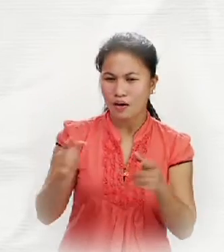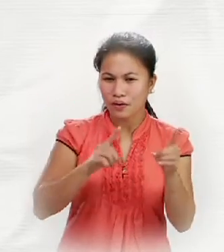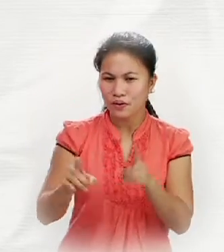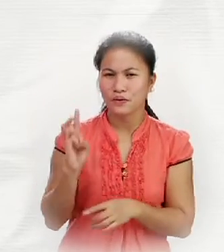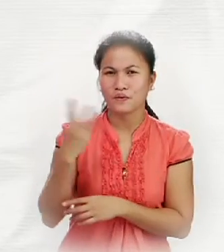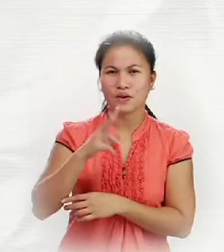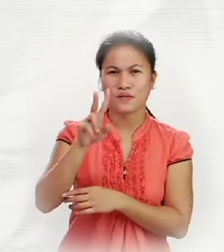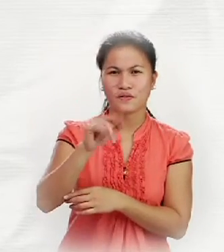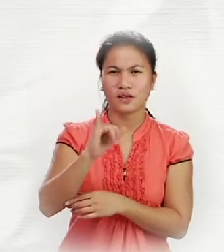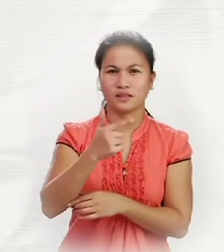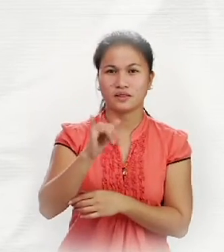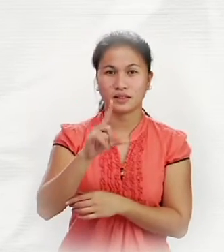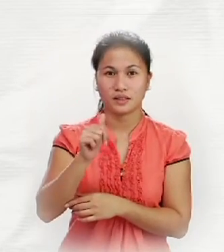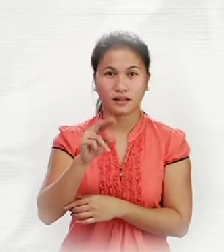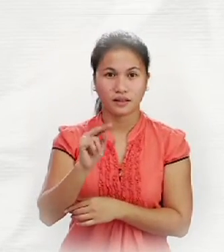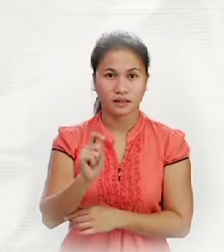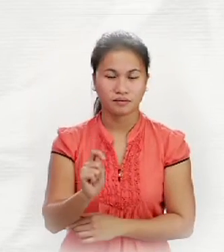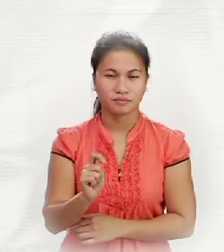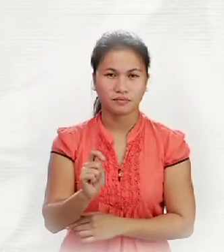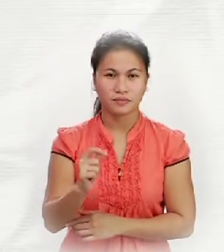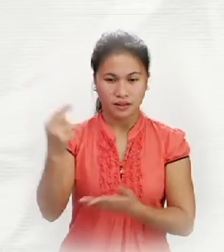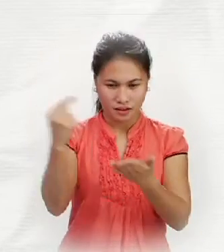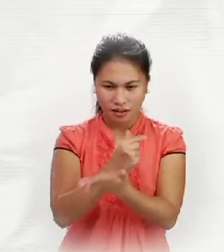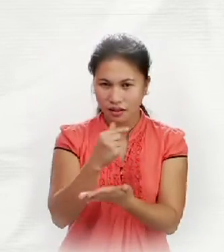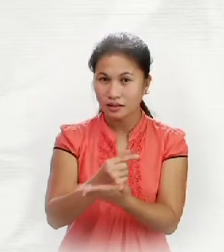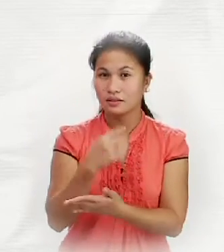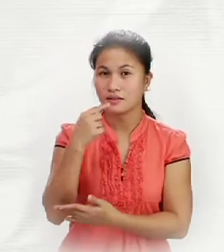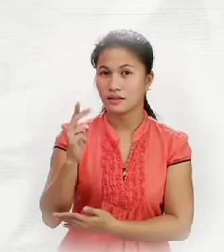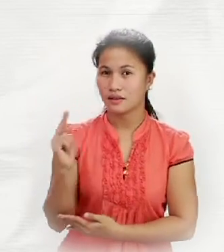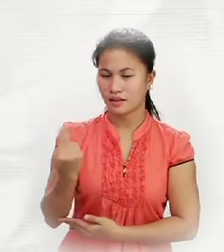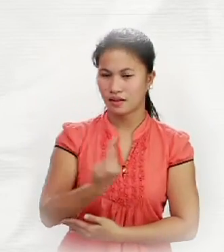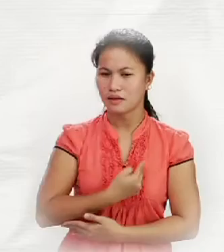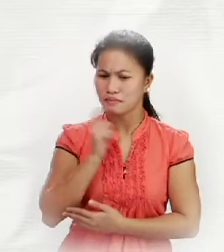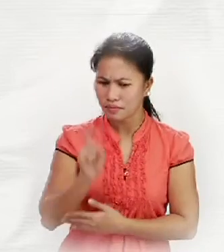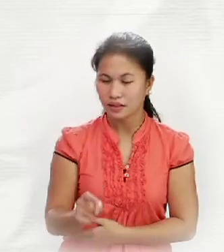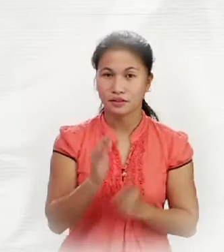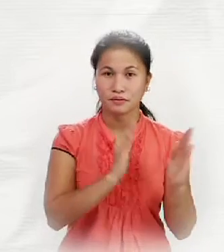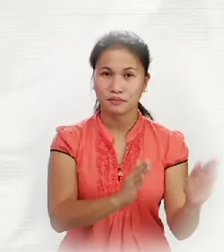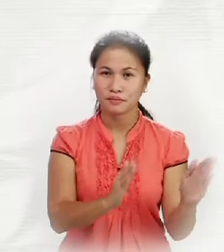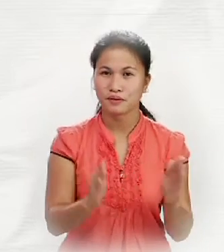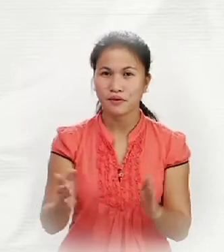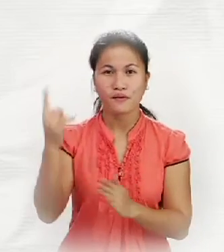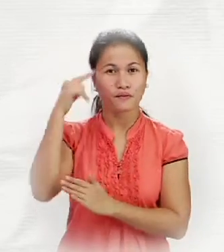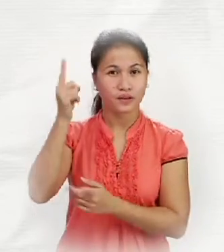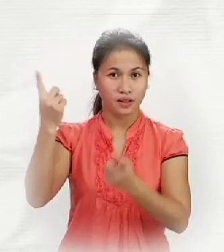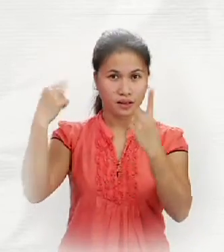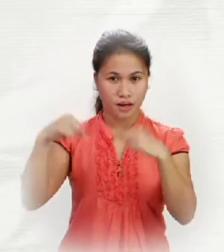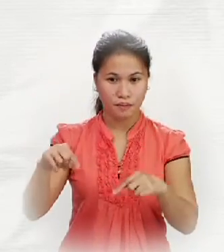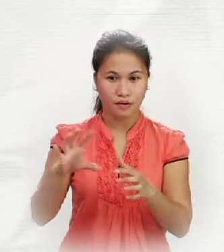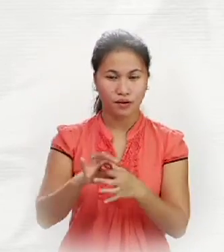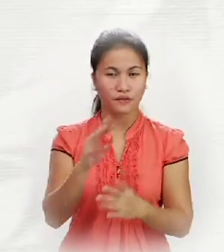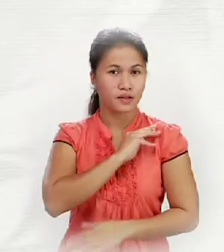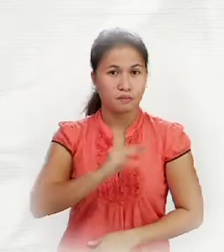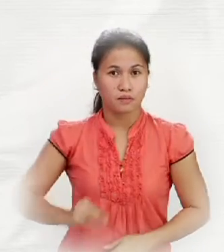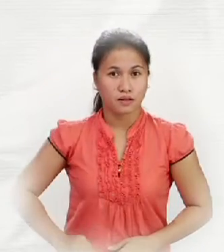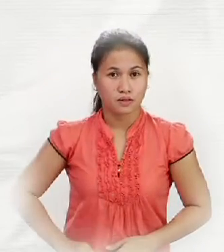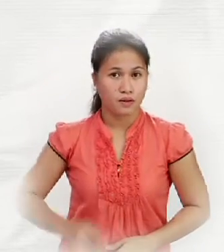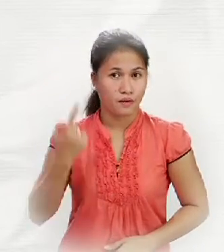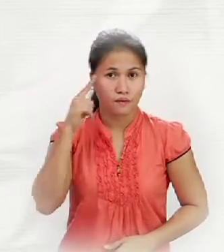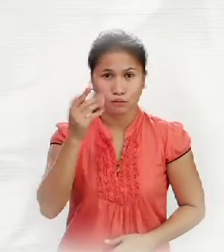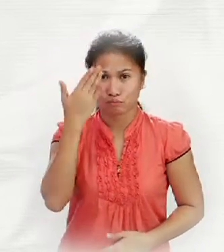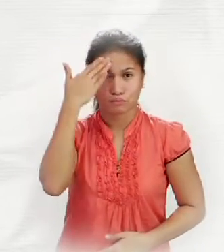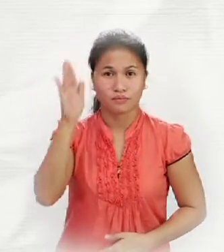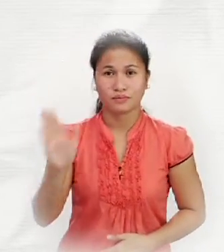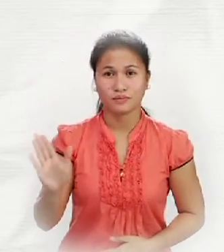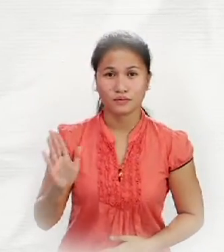remain vigilant? The gospel is telling us, be prepared for the coming of the master, for we do not know the